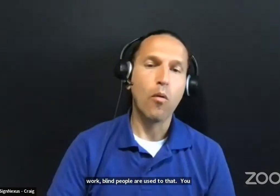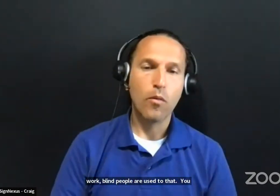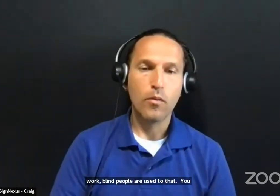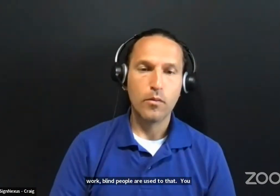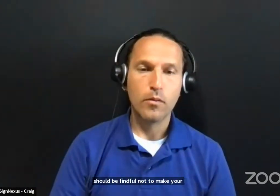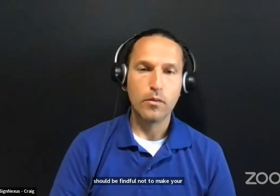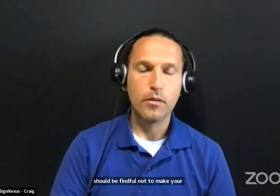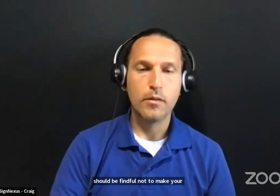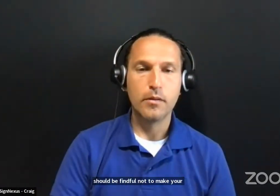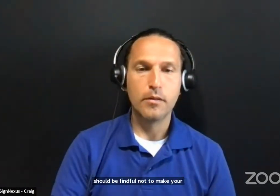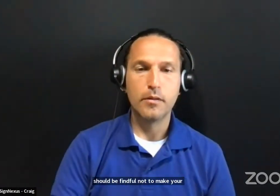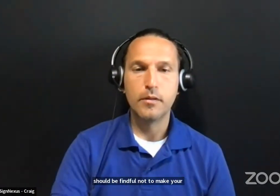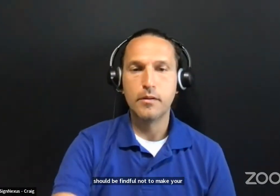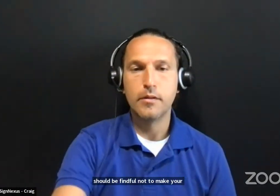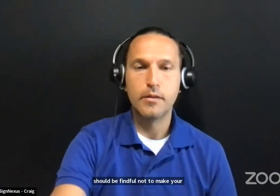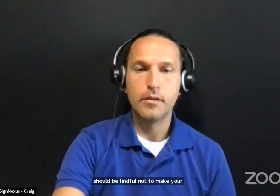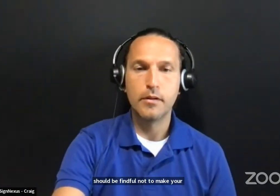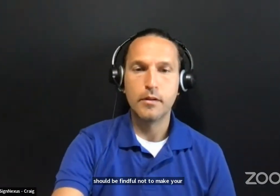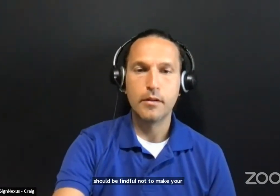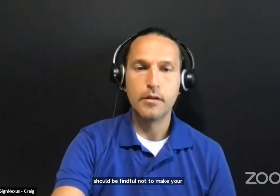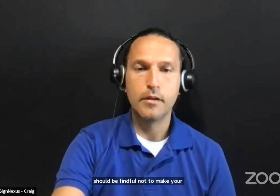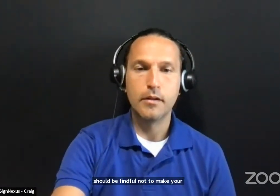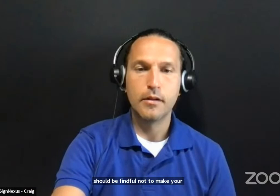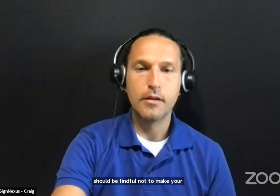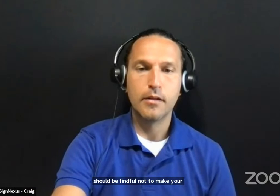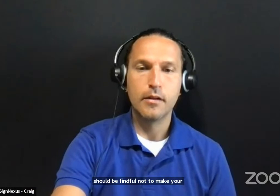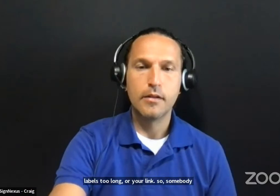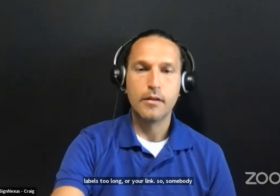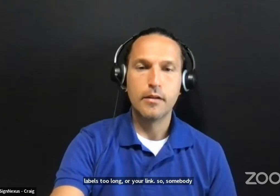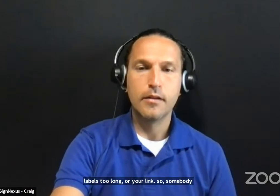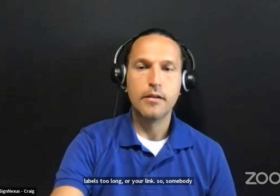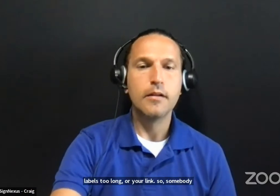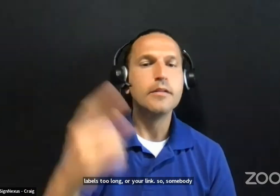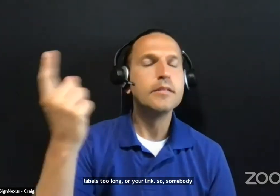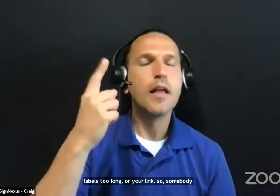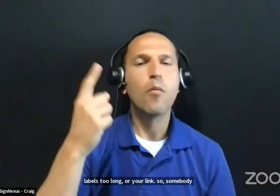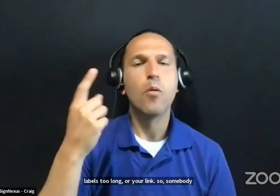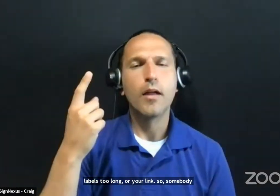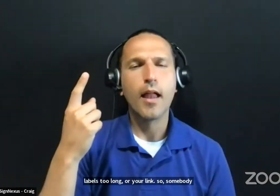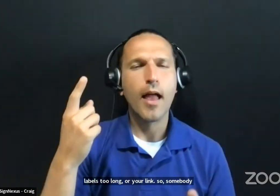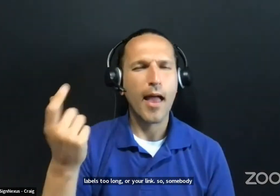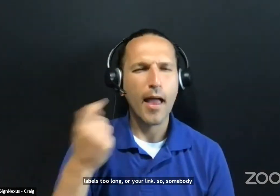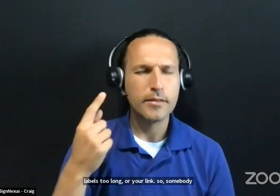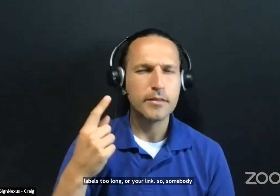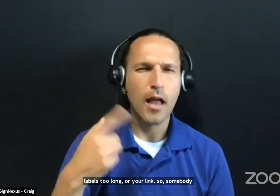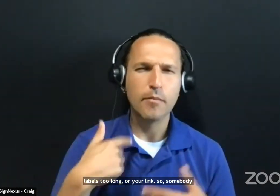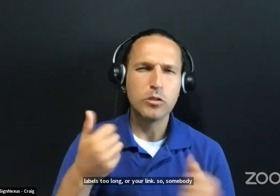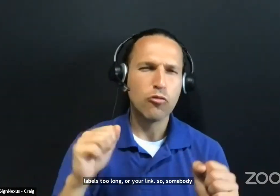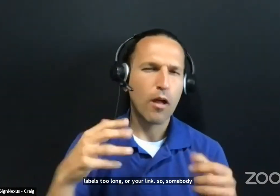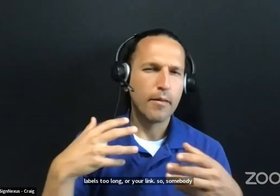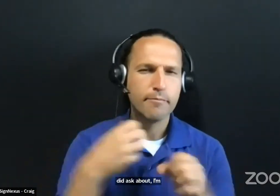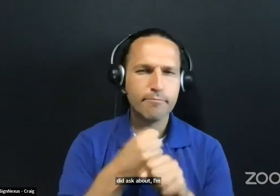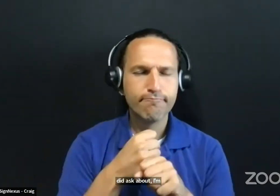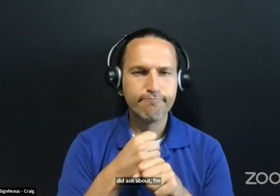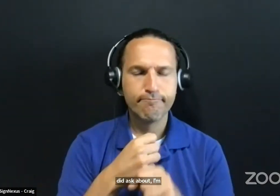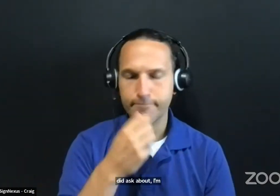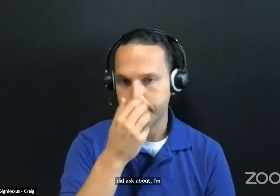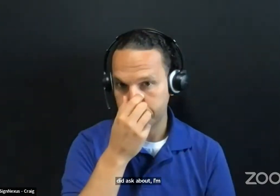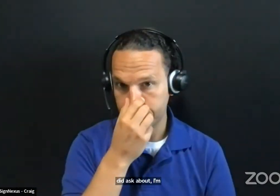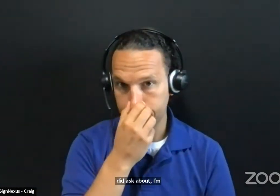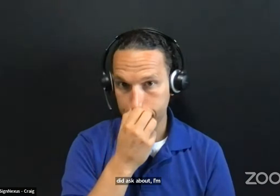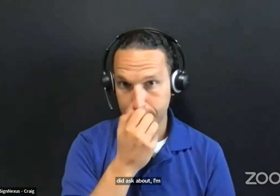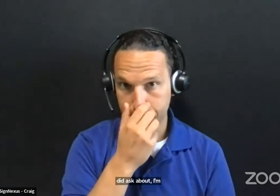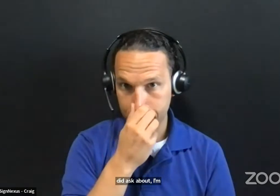but yeah. So somebody did ask about, I'm paraphrasing here.